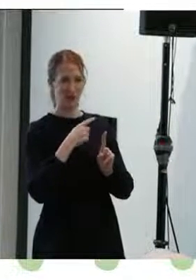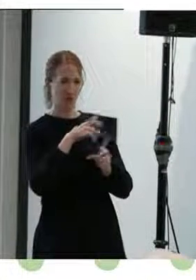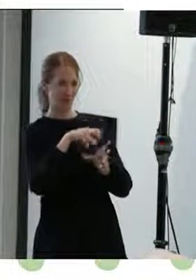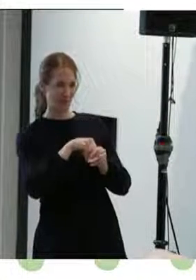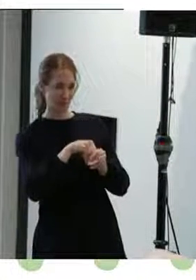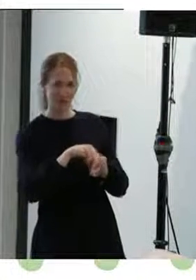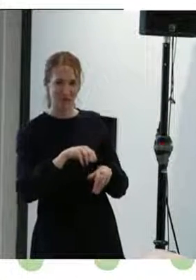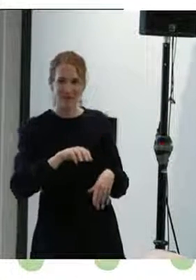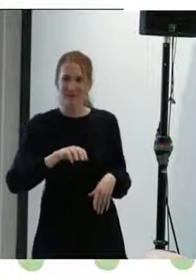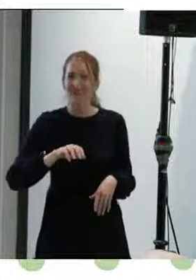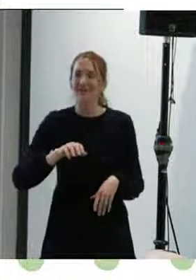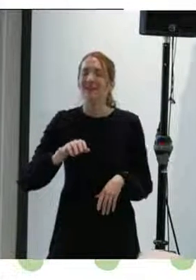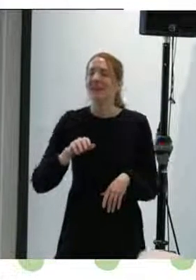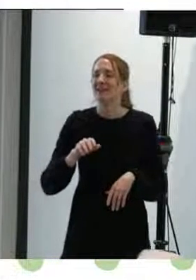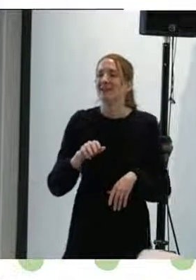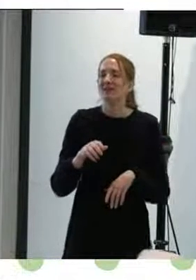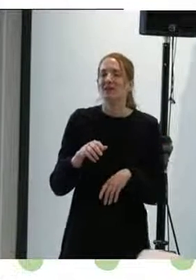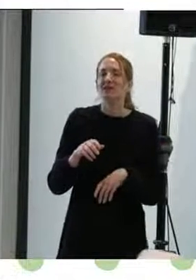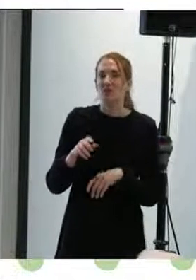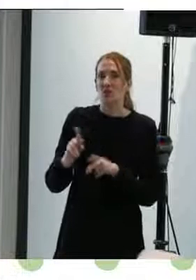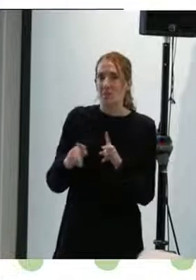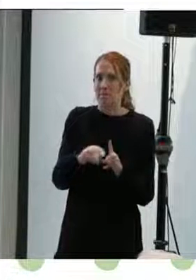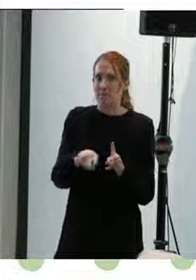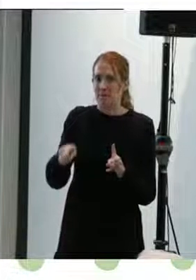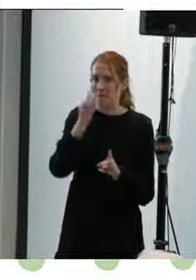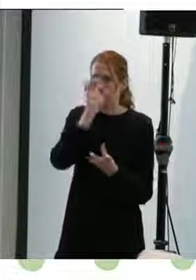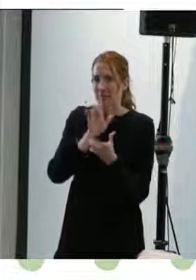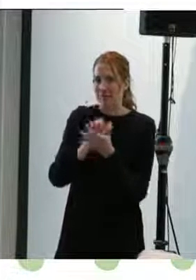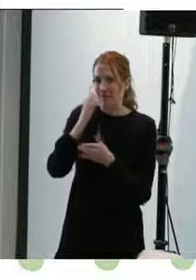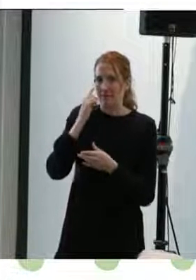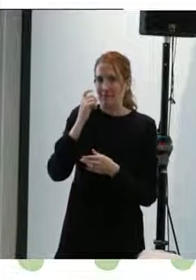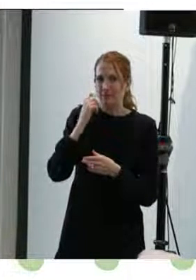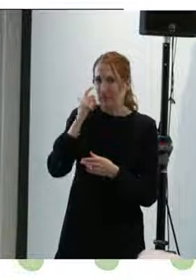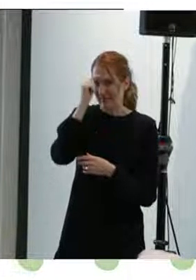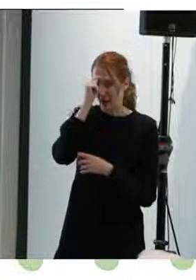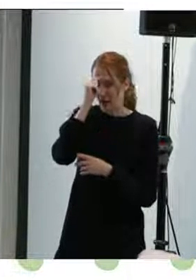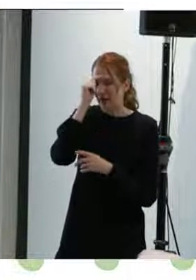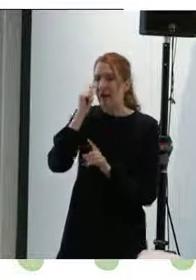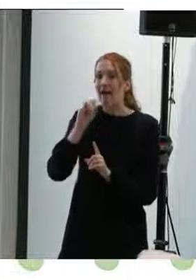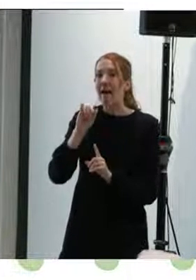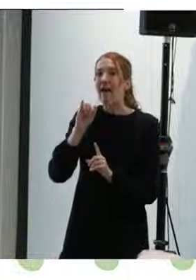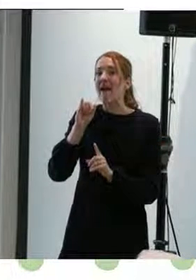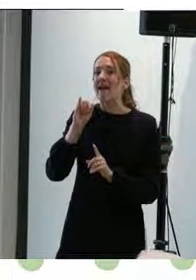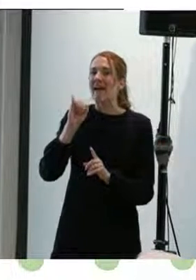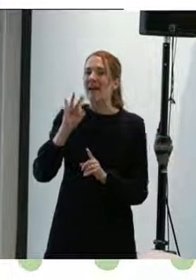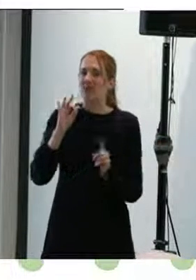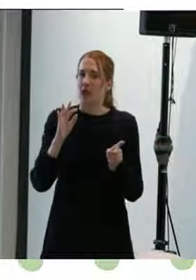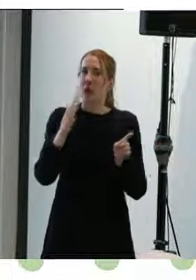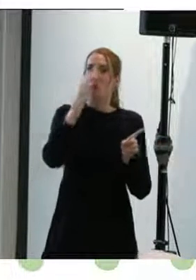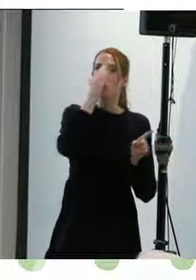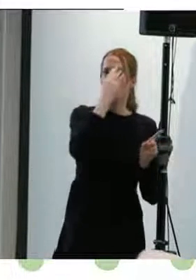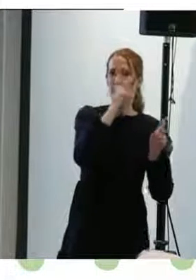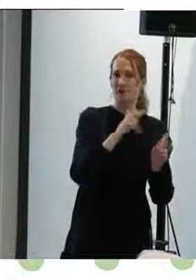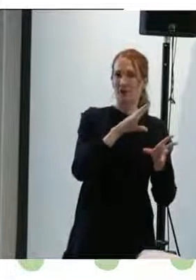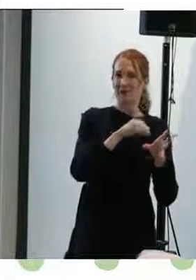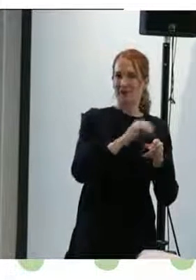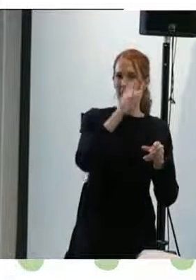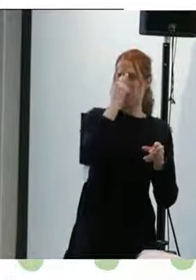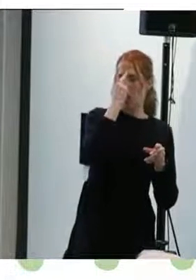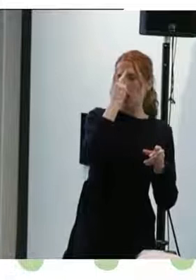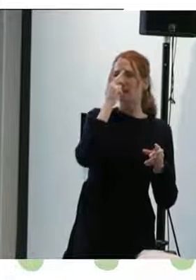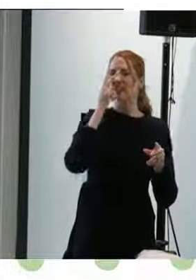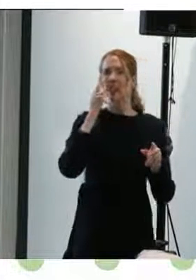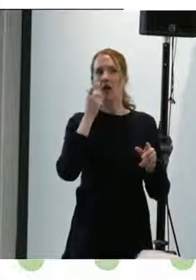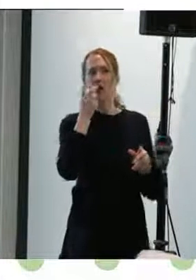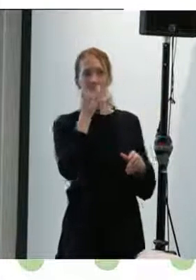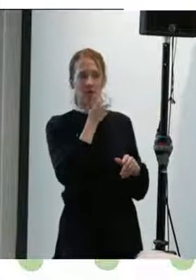the one thing that stood out among the people who believed in conspiracy theory was if they knew someone in politics, they at least could observe them and possibly get